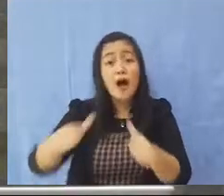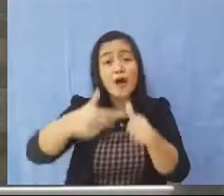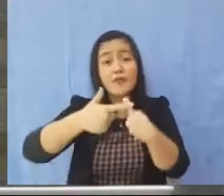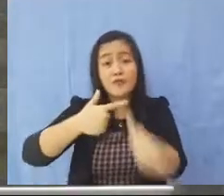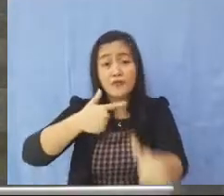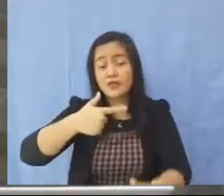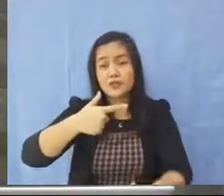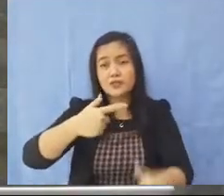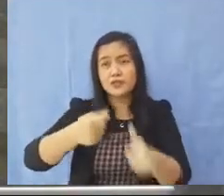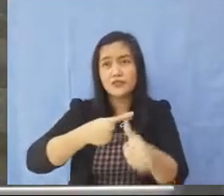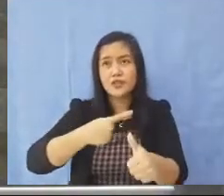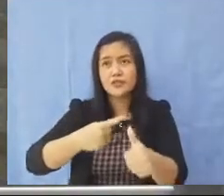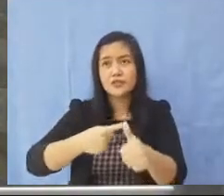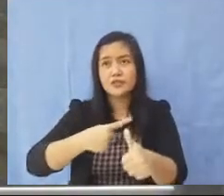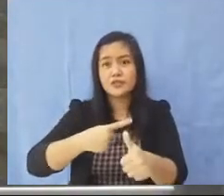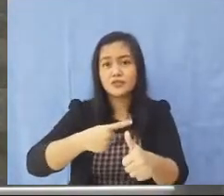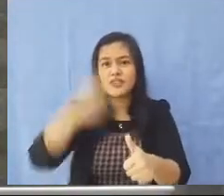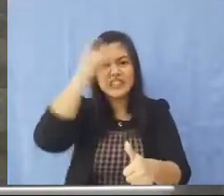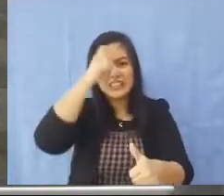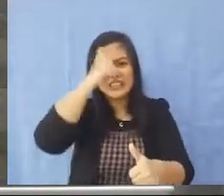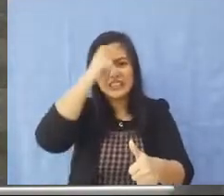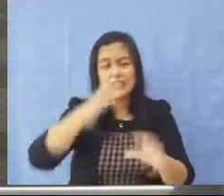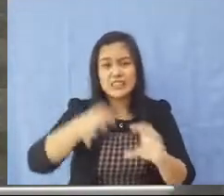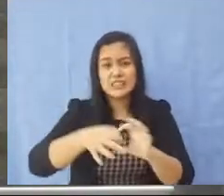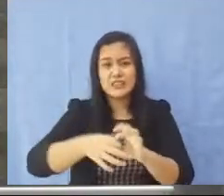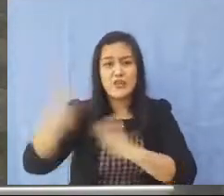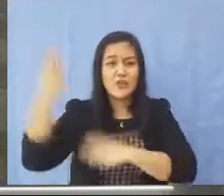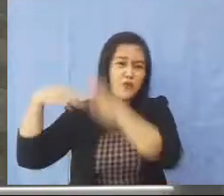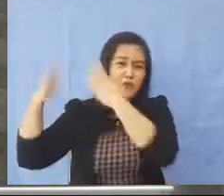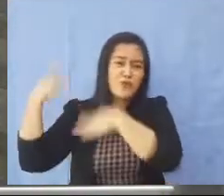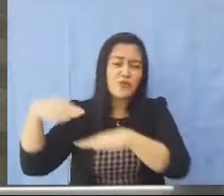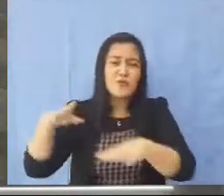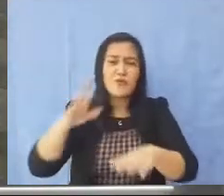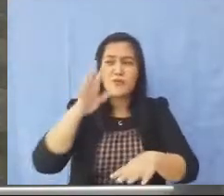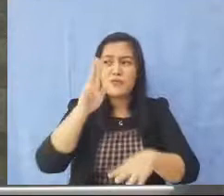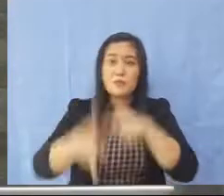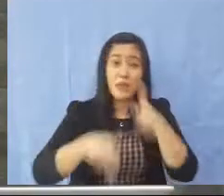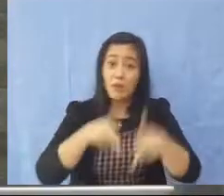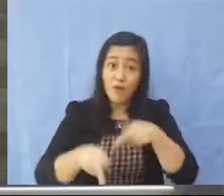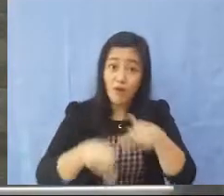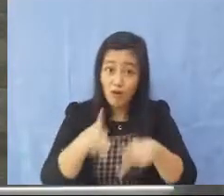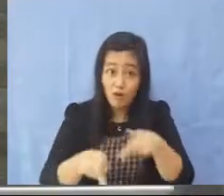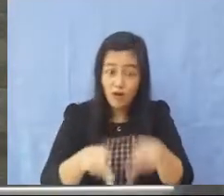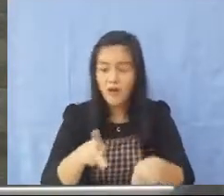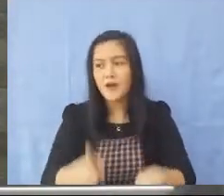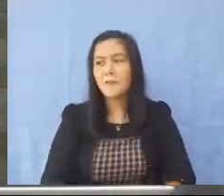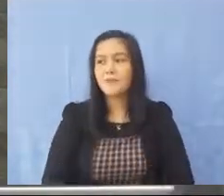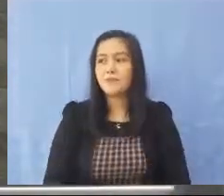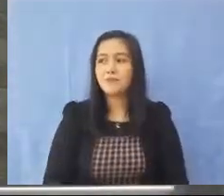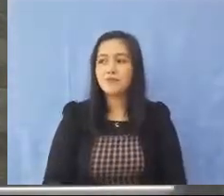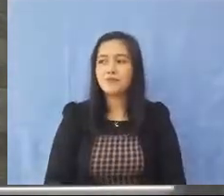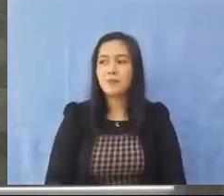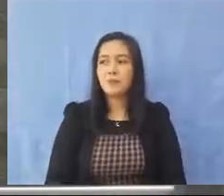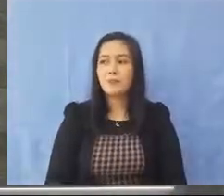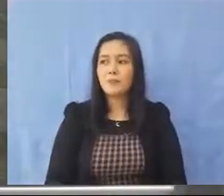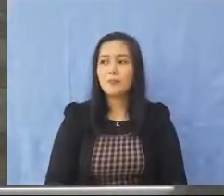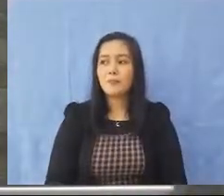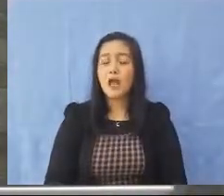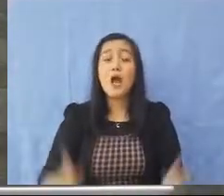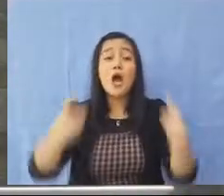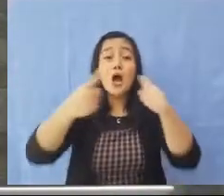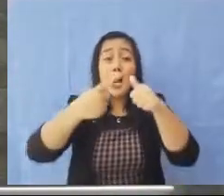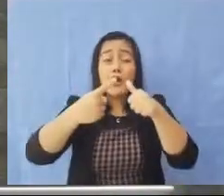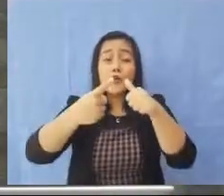the first age. So the history of the primeval man, that's the second part. At yan po ay nagsisimula